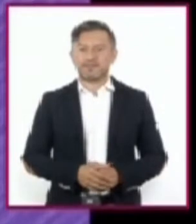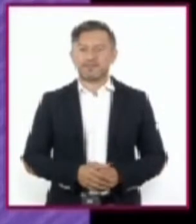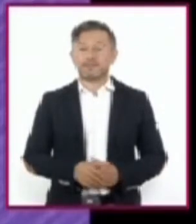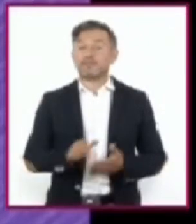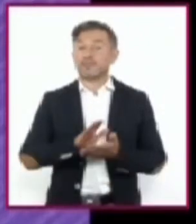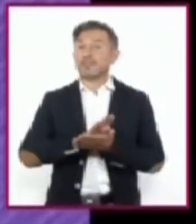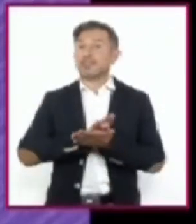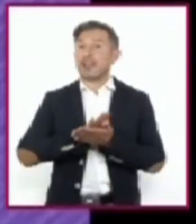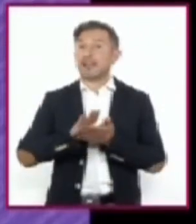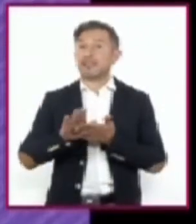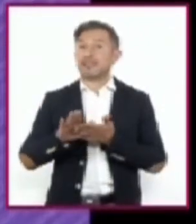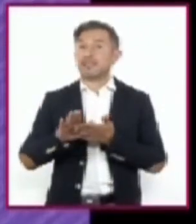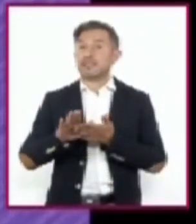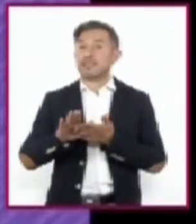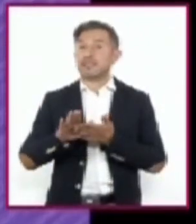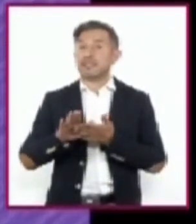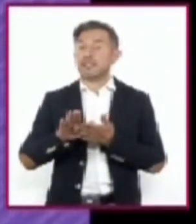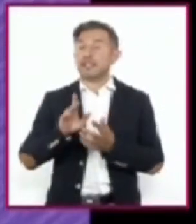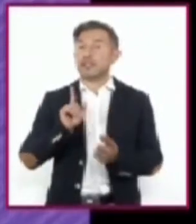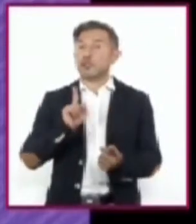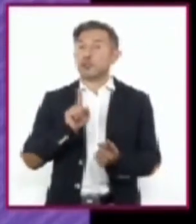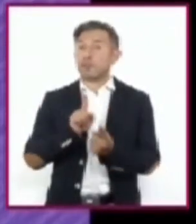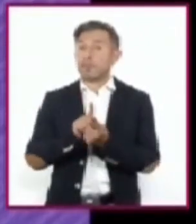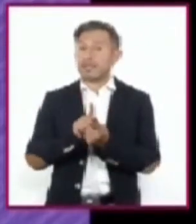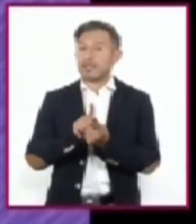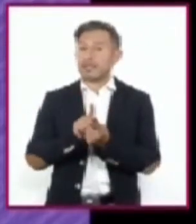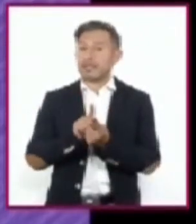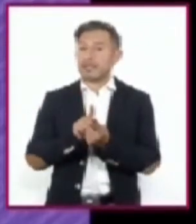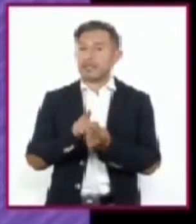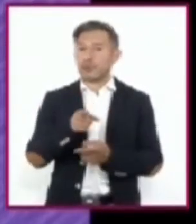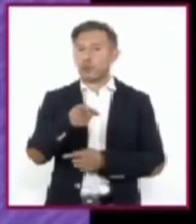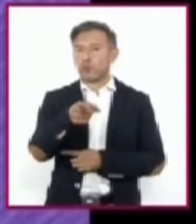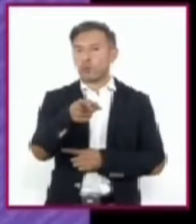Nice to meet you.